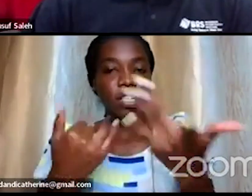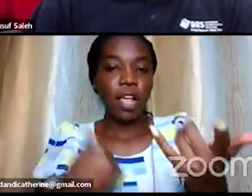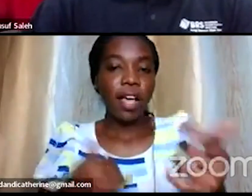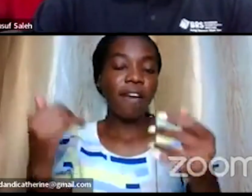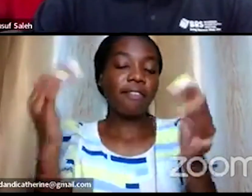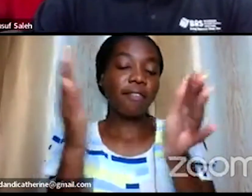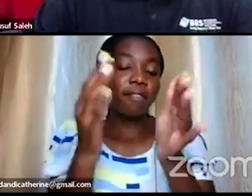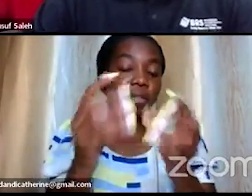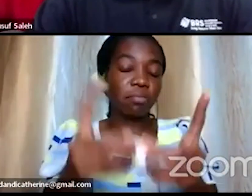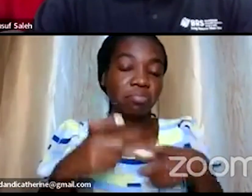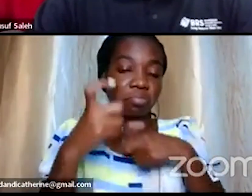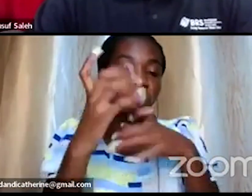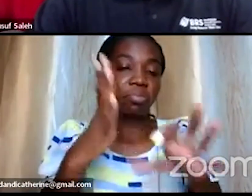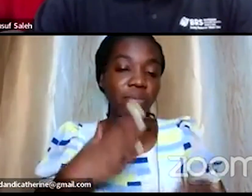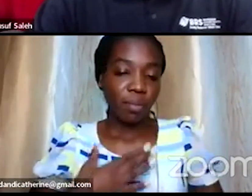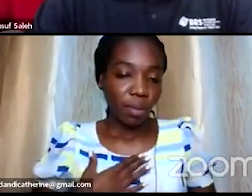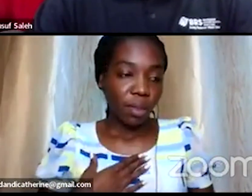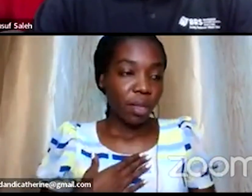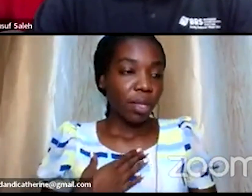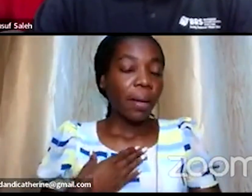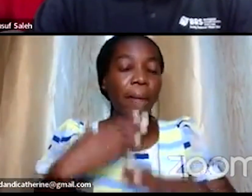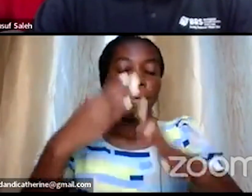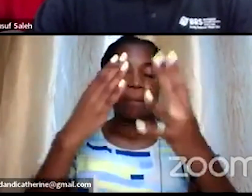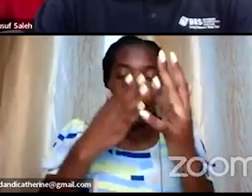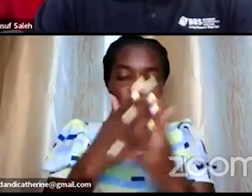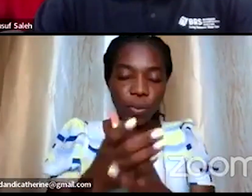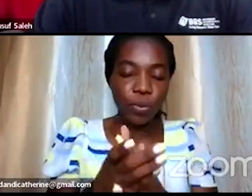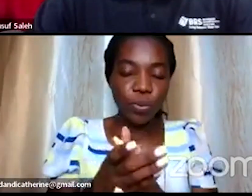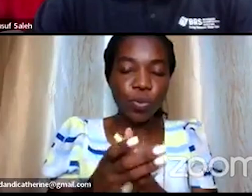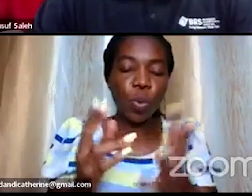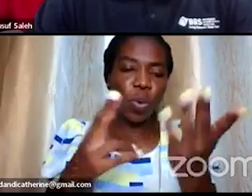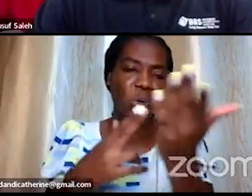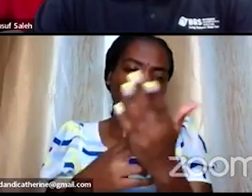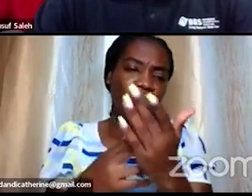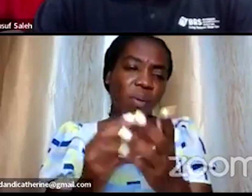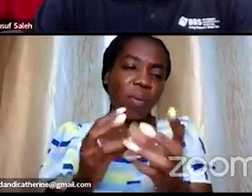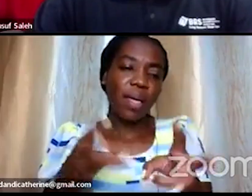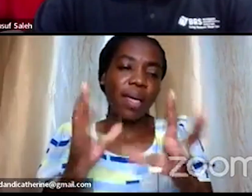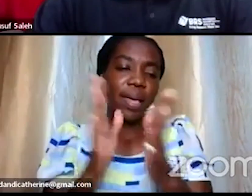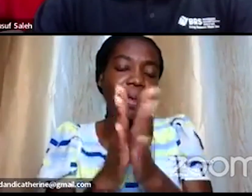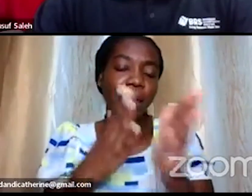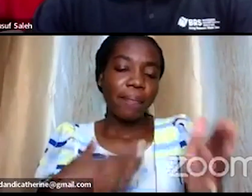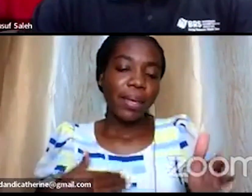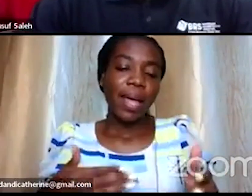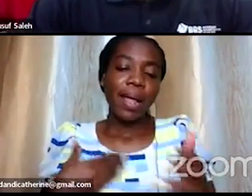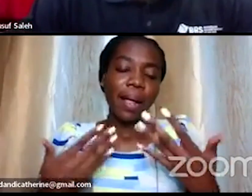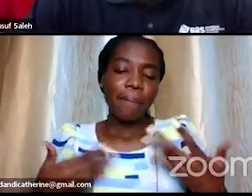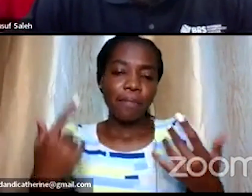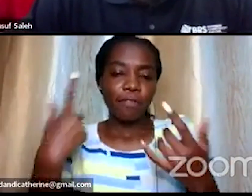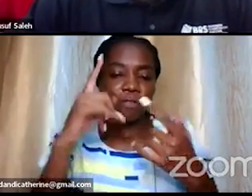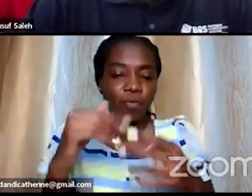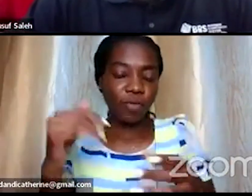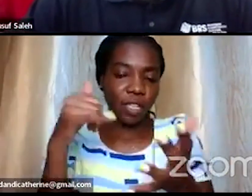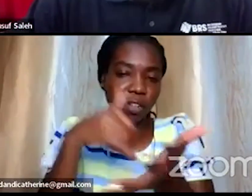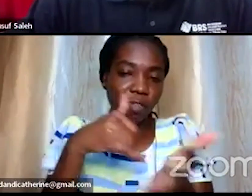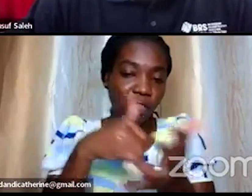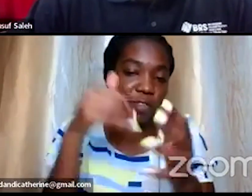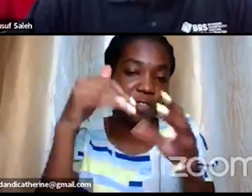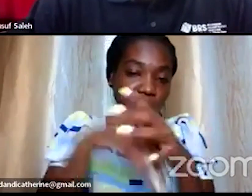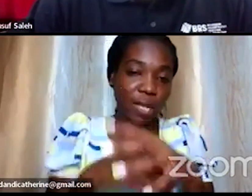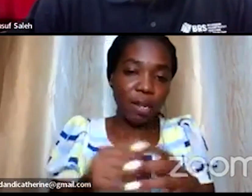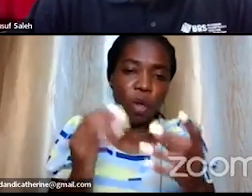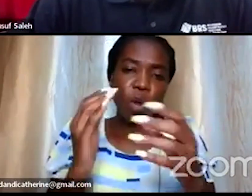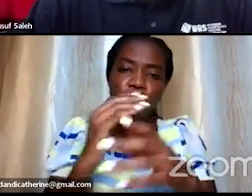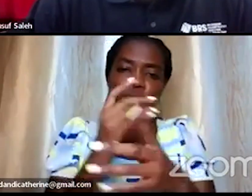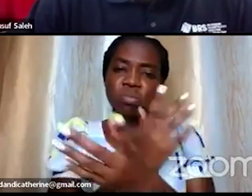unto me by divine providence. And I'm truly, truly grateful to be in great company of fellow leaders in the HR space and